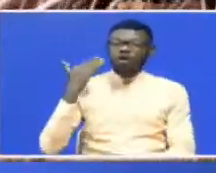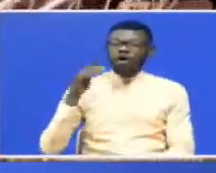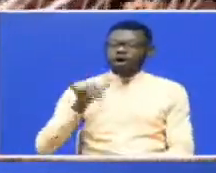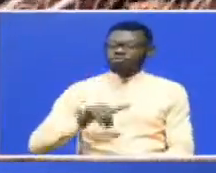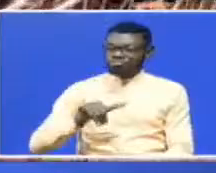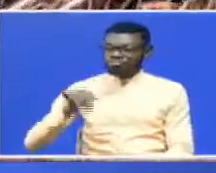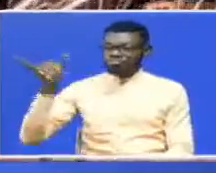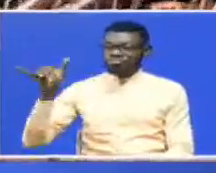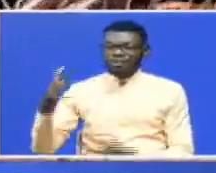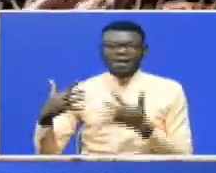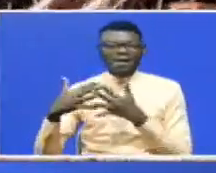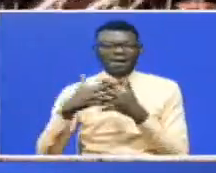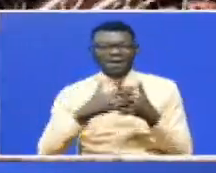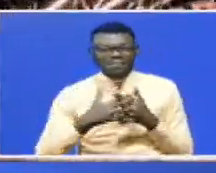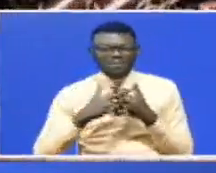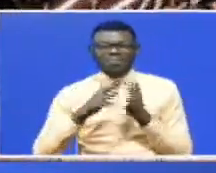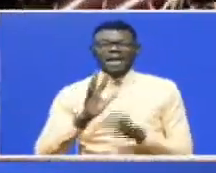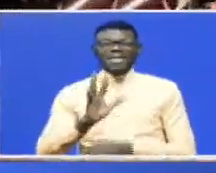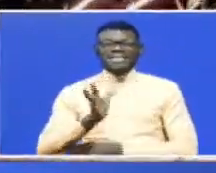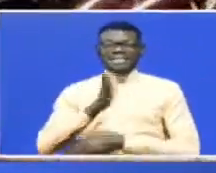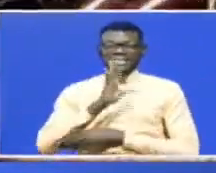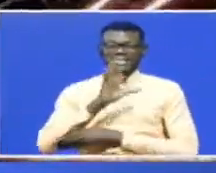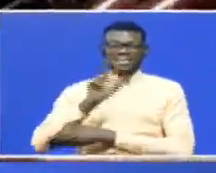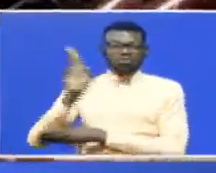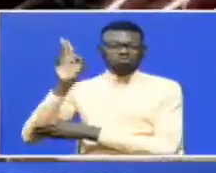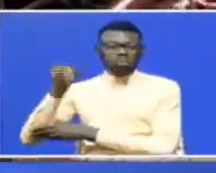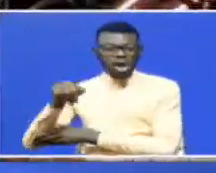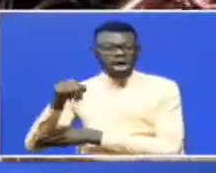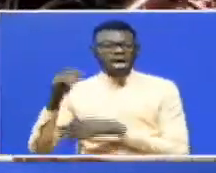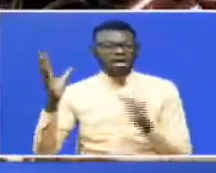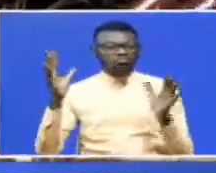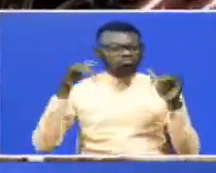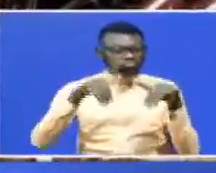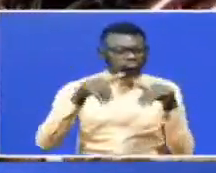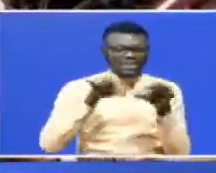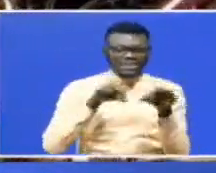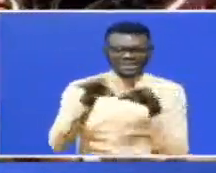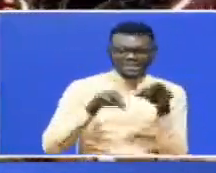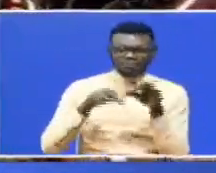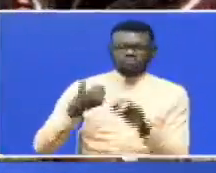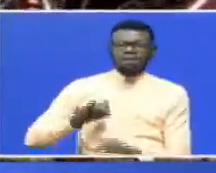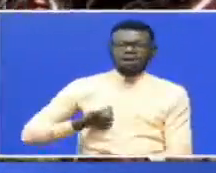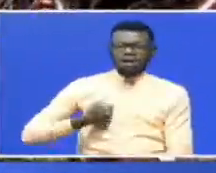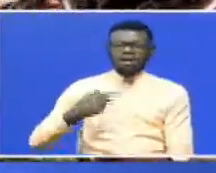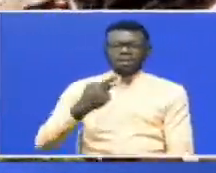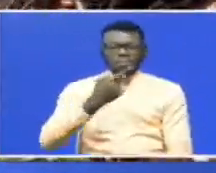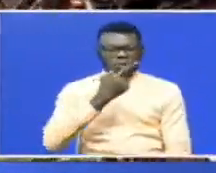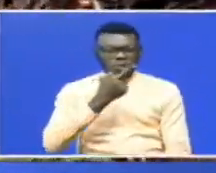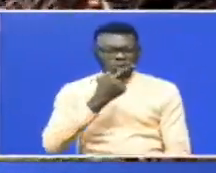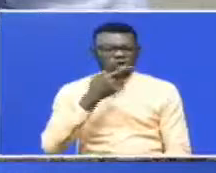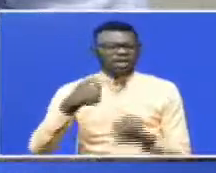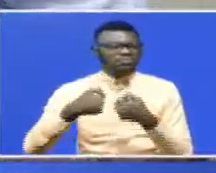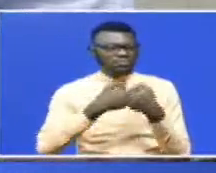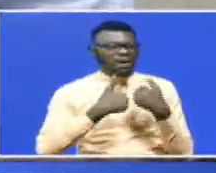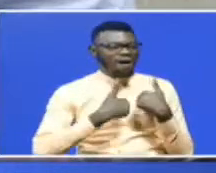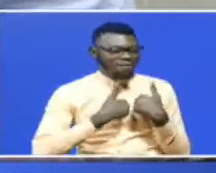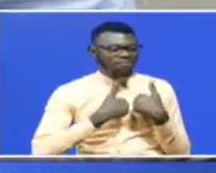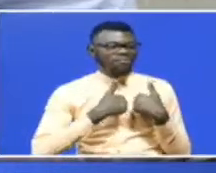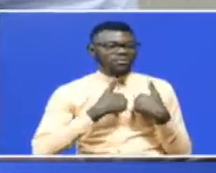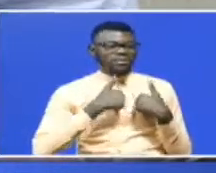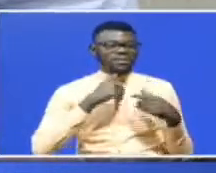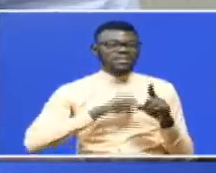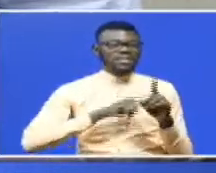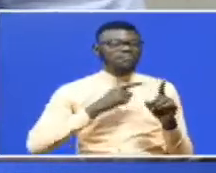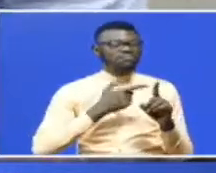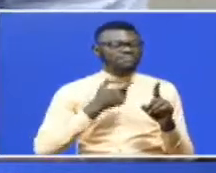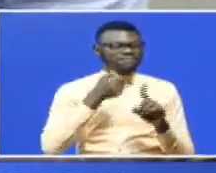States of America to speak at the UN conference highlighting the plight of a Pokot girl in her pursuit of education. As a result,